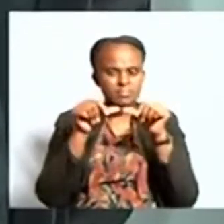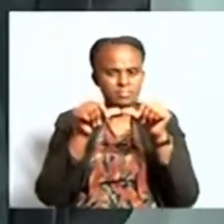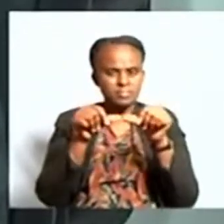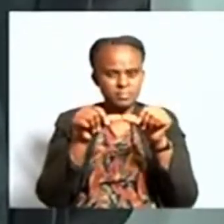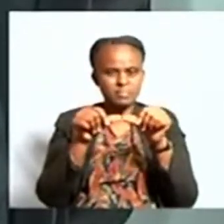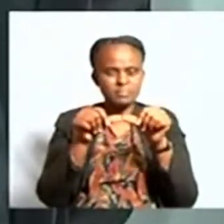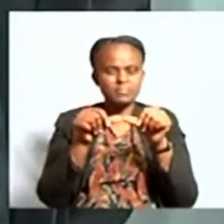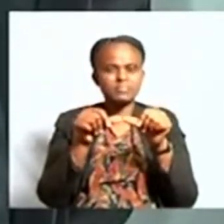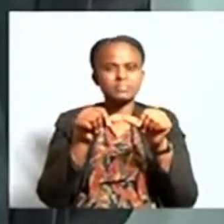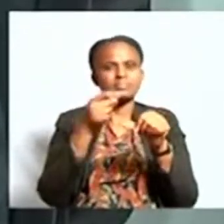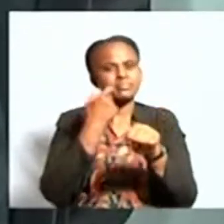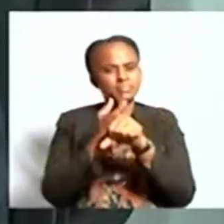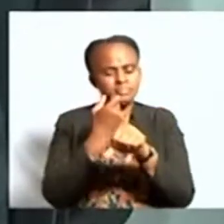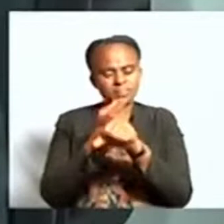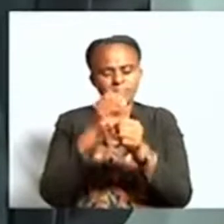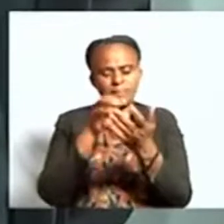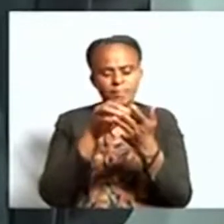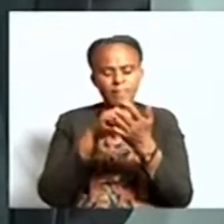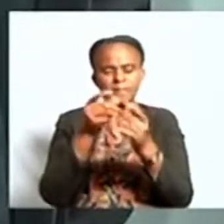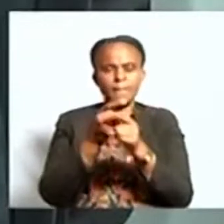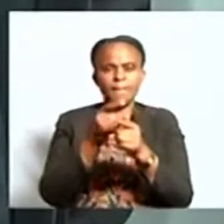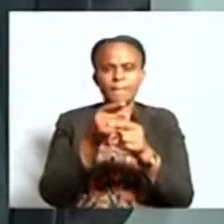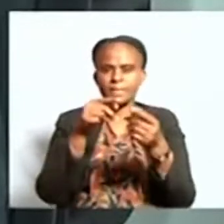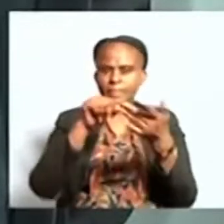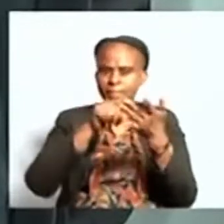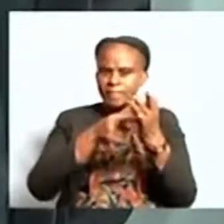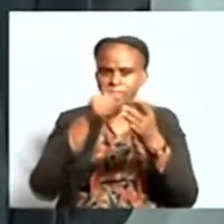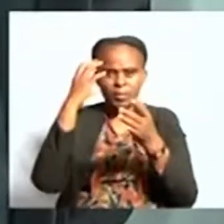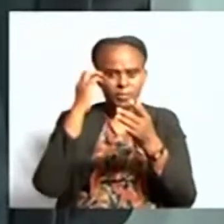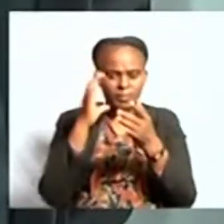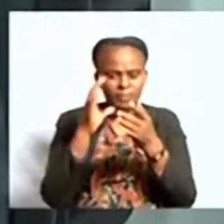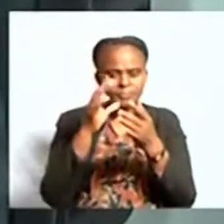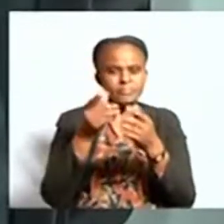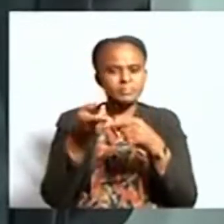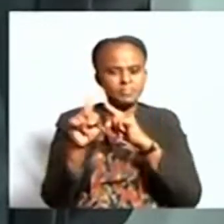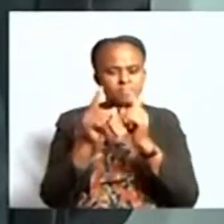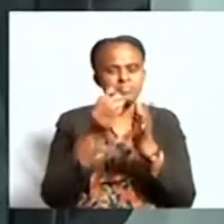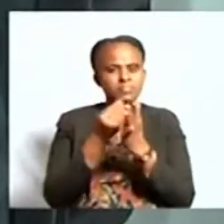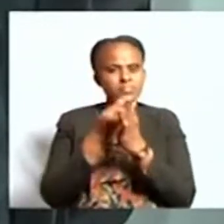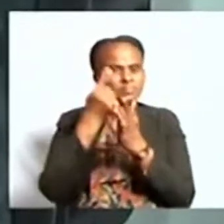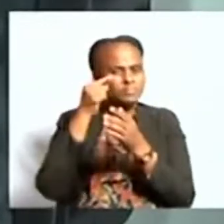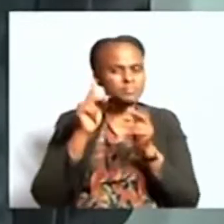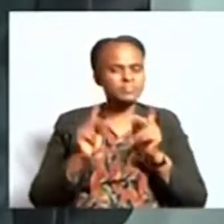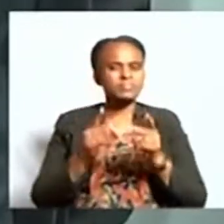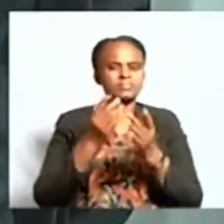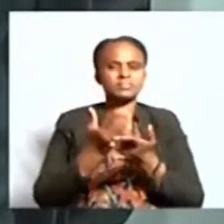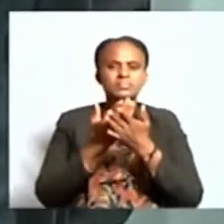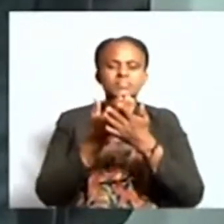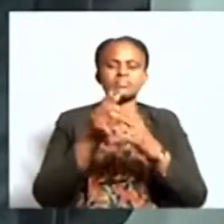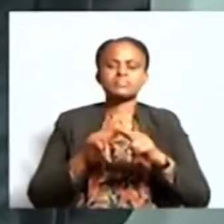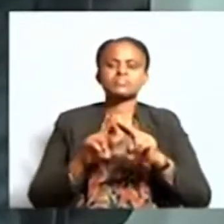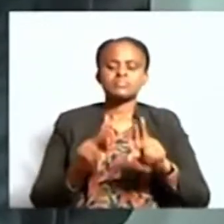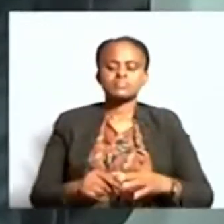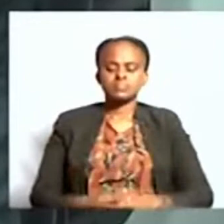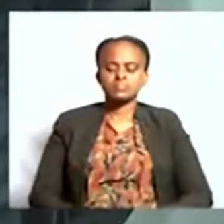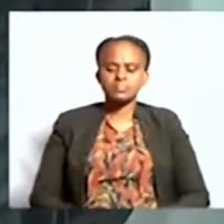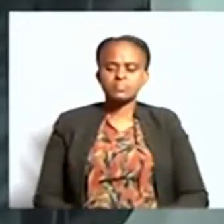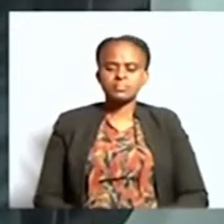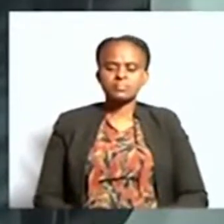criminal case from the point of the officer getting money for the clients. I submit, Chair.